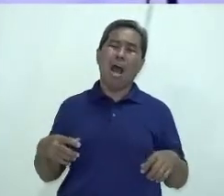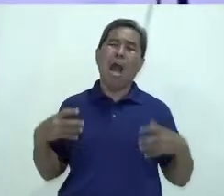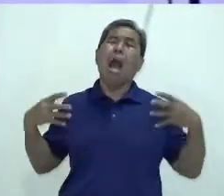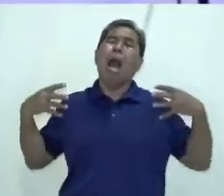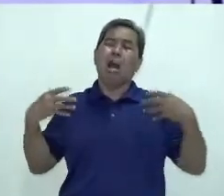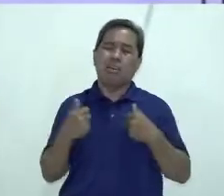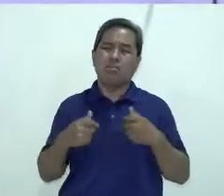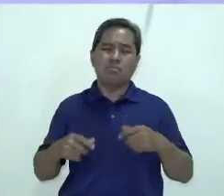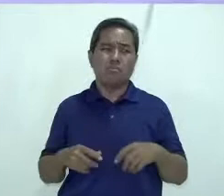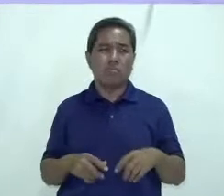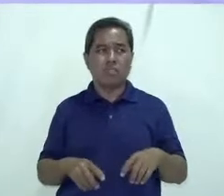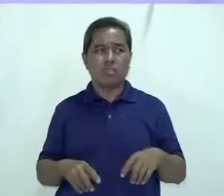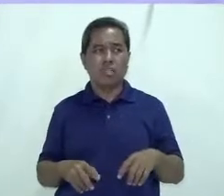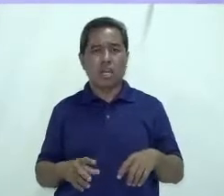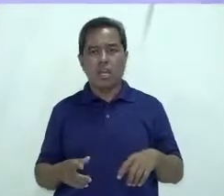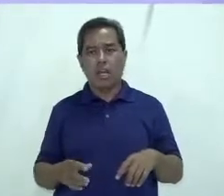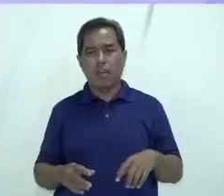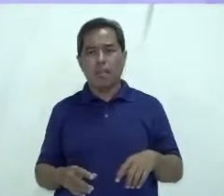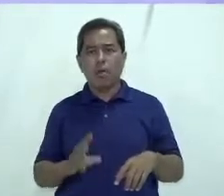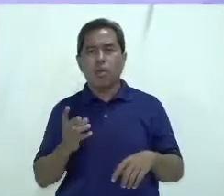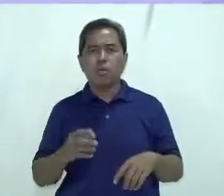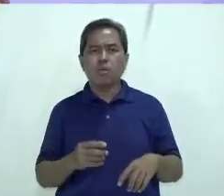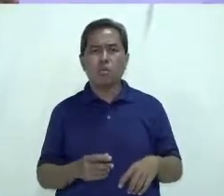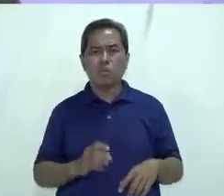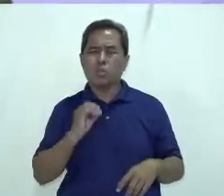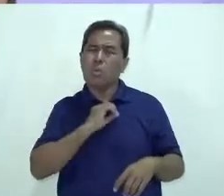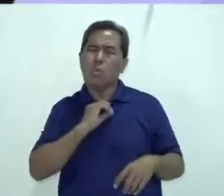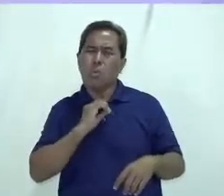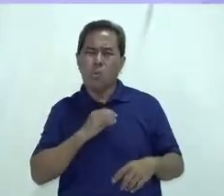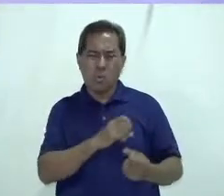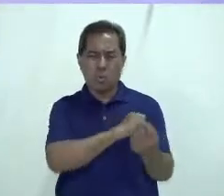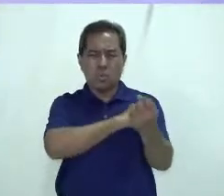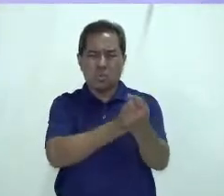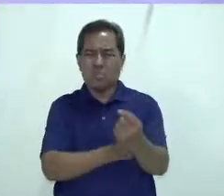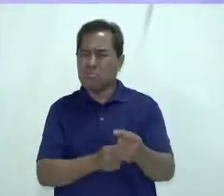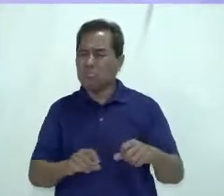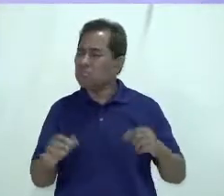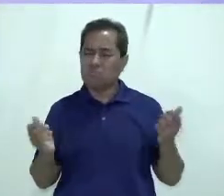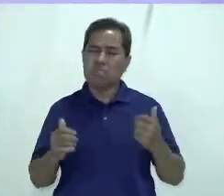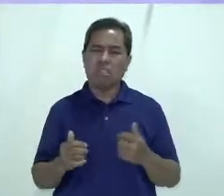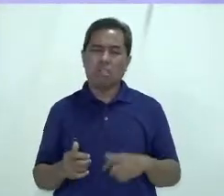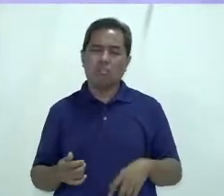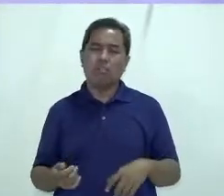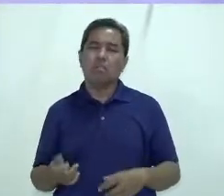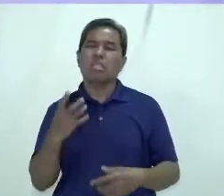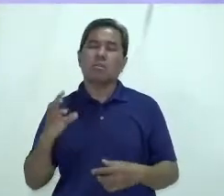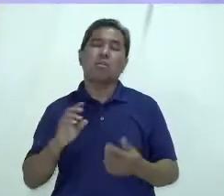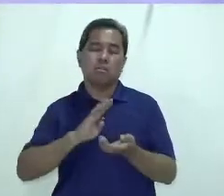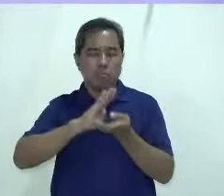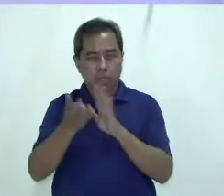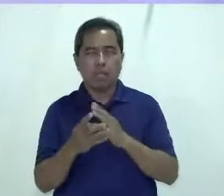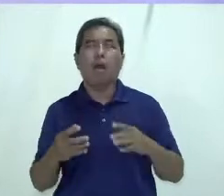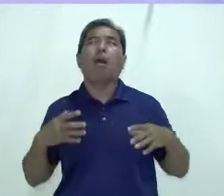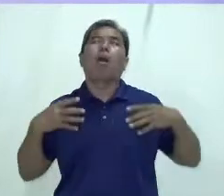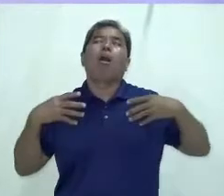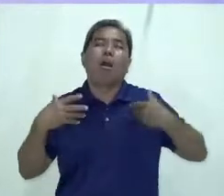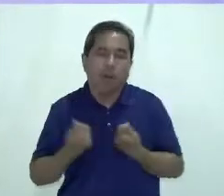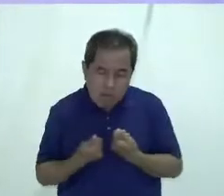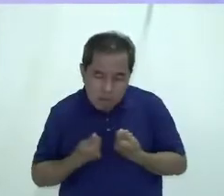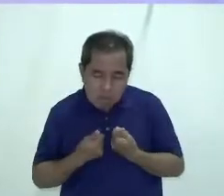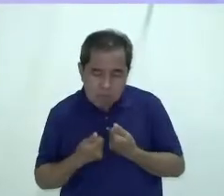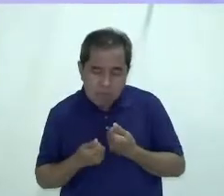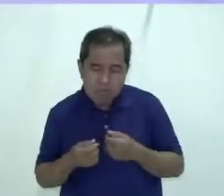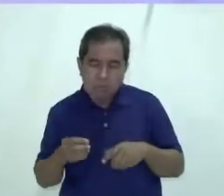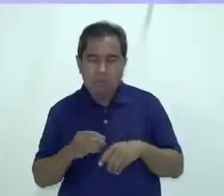strength. I'm going to try to resolve my problem through my own strength. Doesn't it become wearying? At some